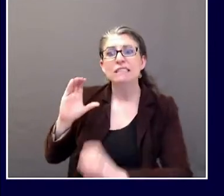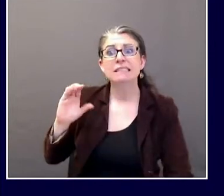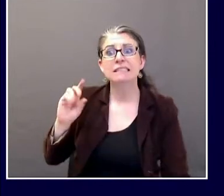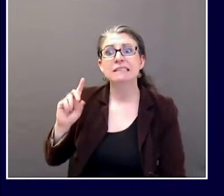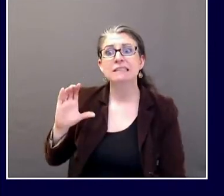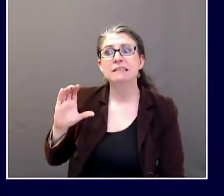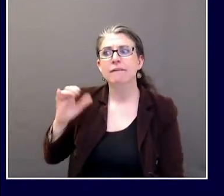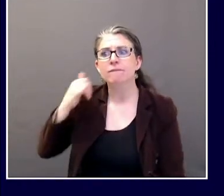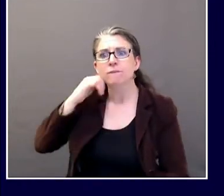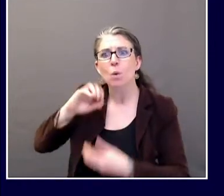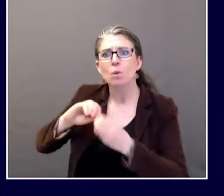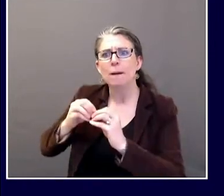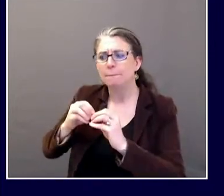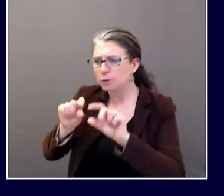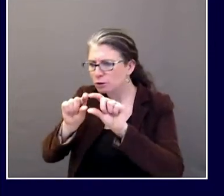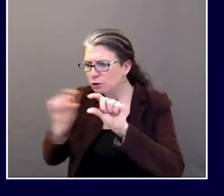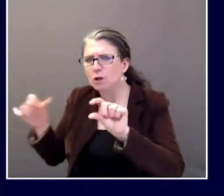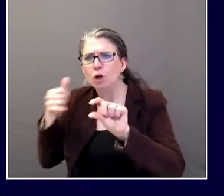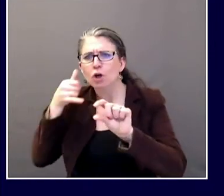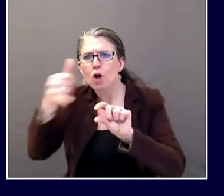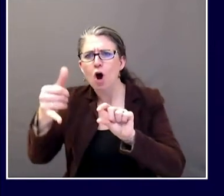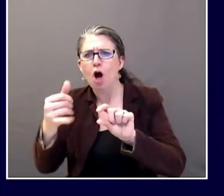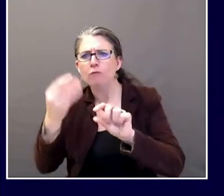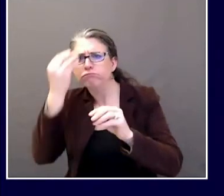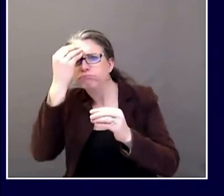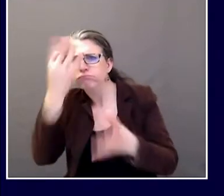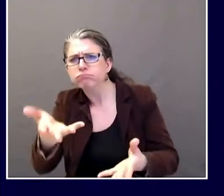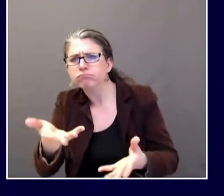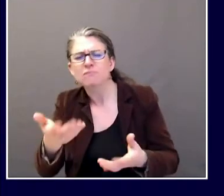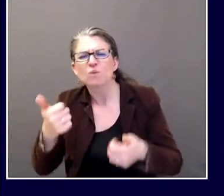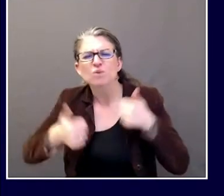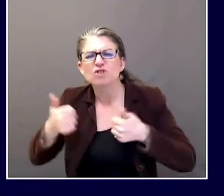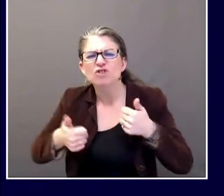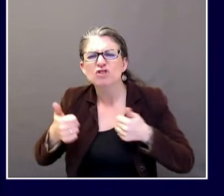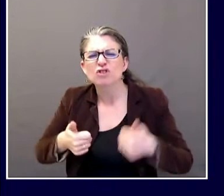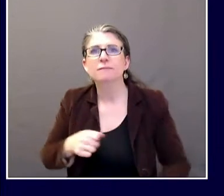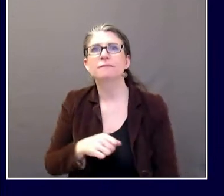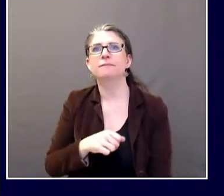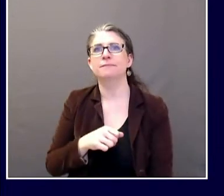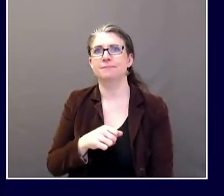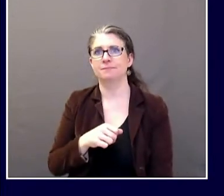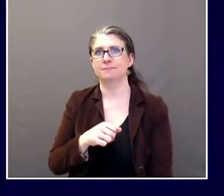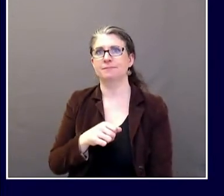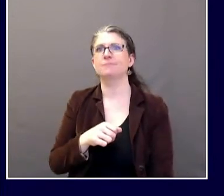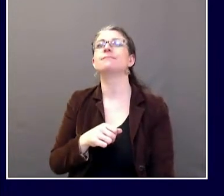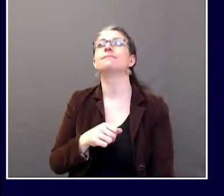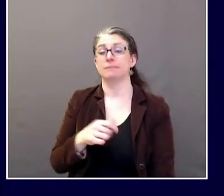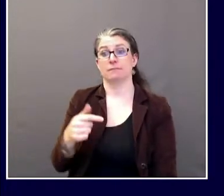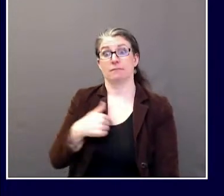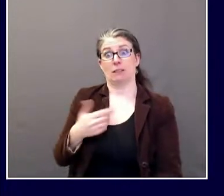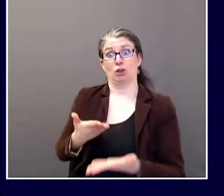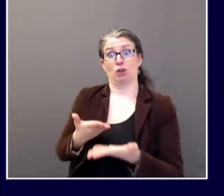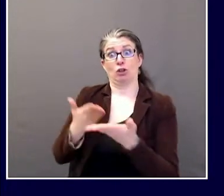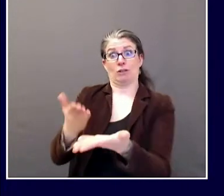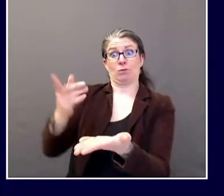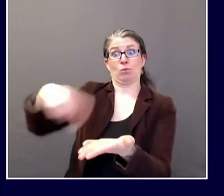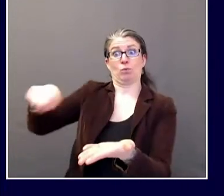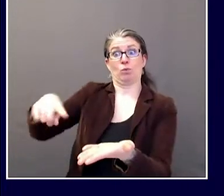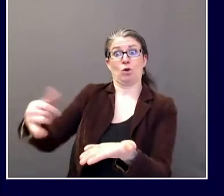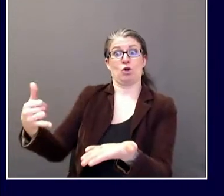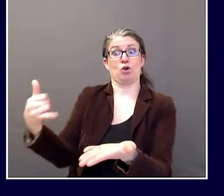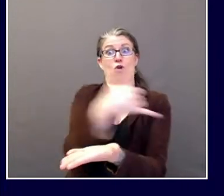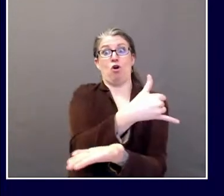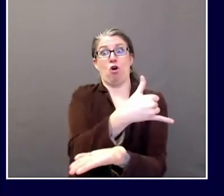I would not call 211 in this situation, Amy. The number that I would recommend that folks call, if they believe they've received a